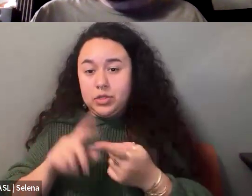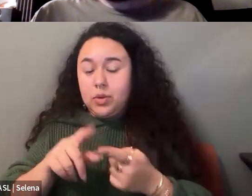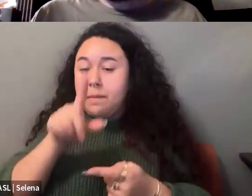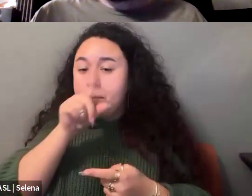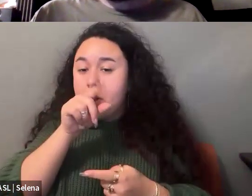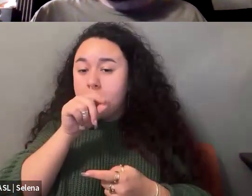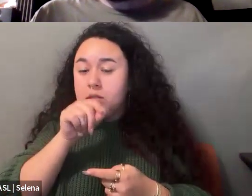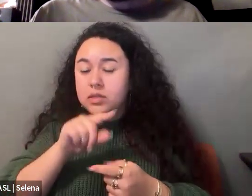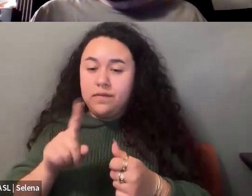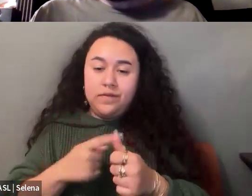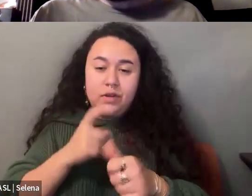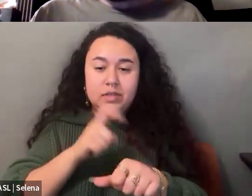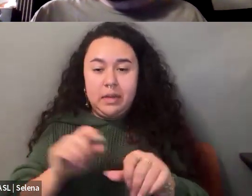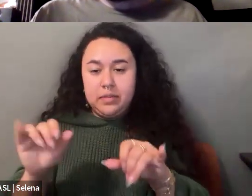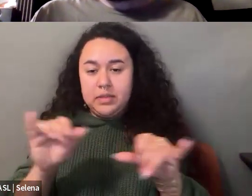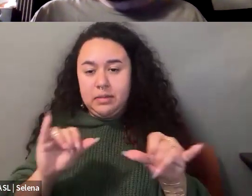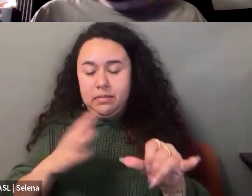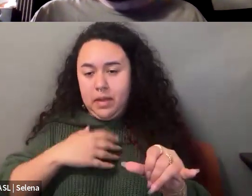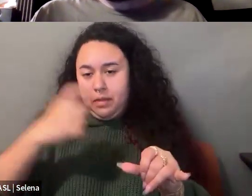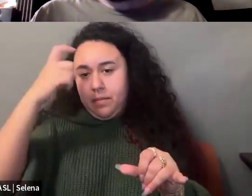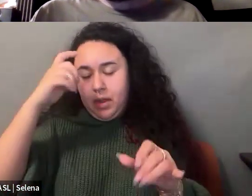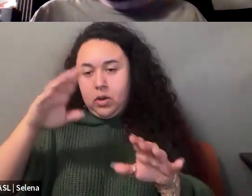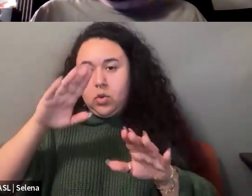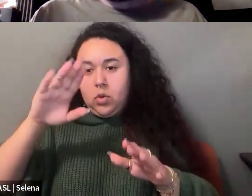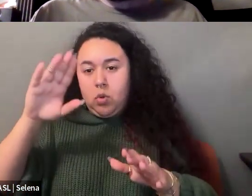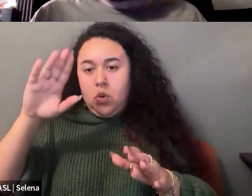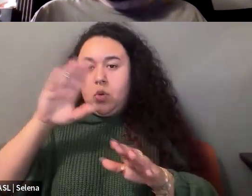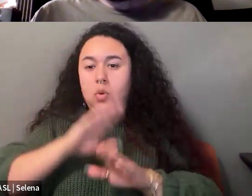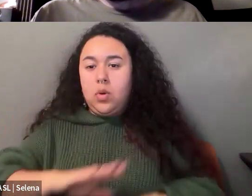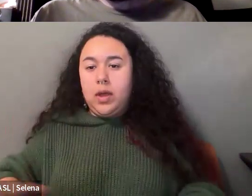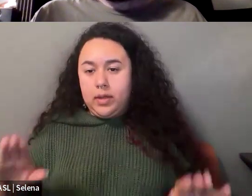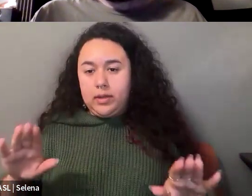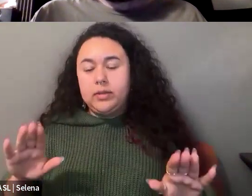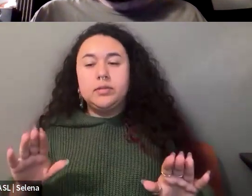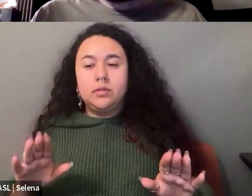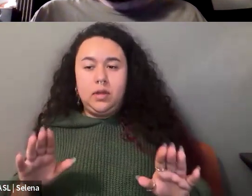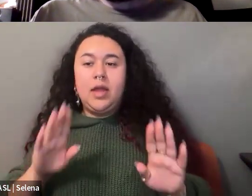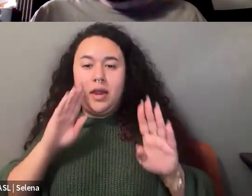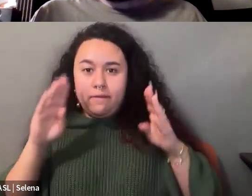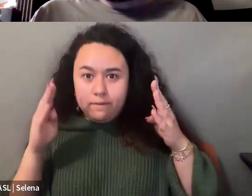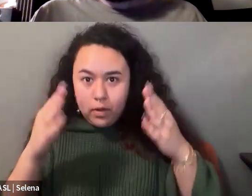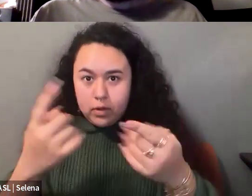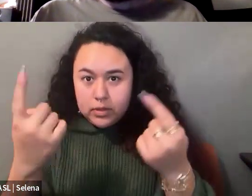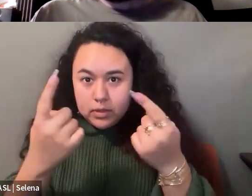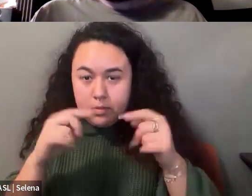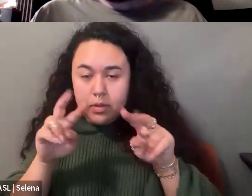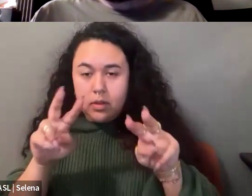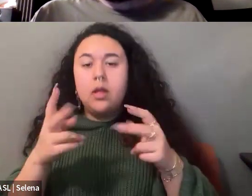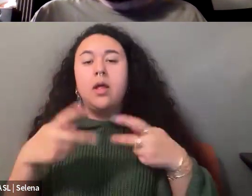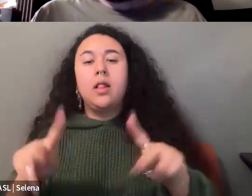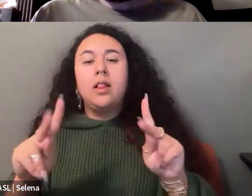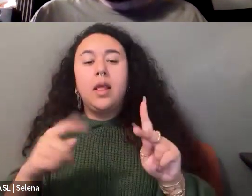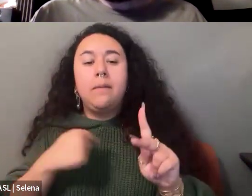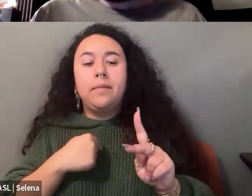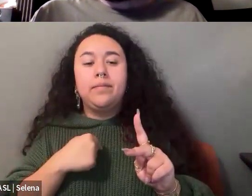first time that similarly it made my brain quiet, but in a way that also gave me a focus that allowed